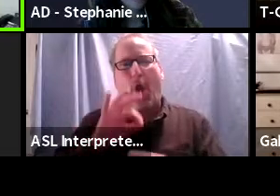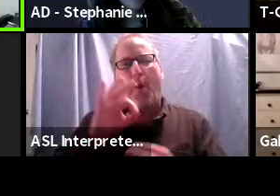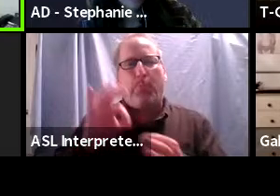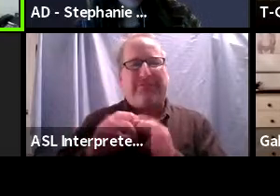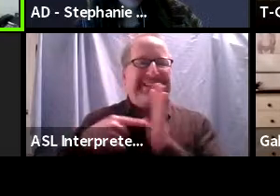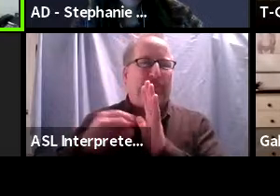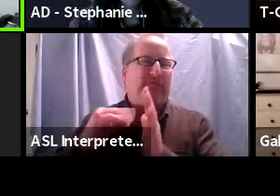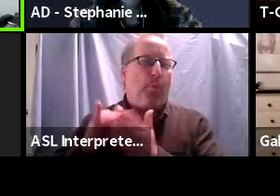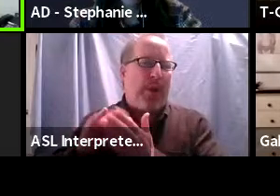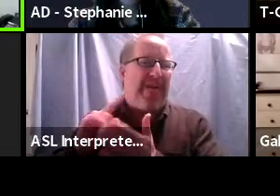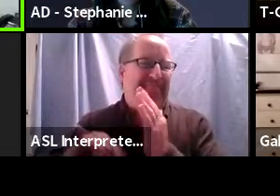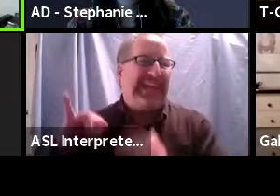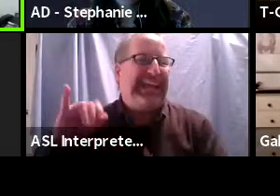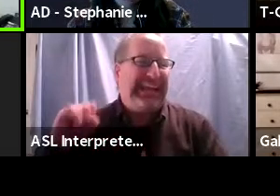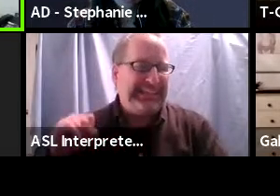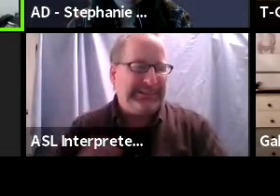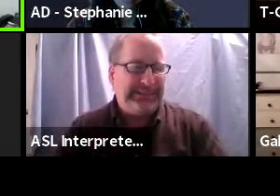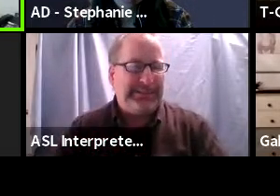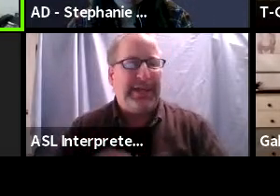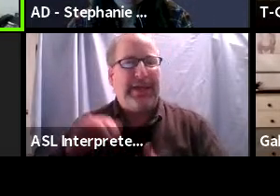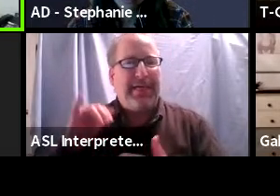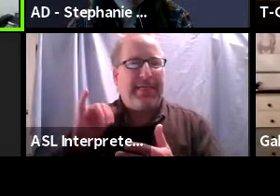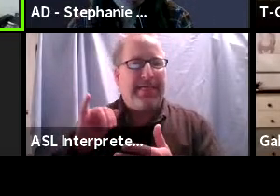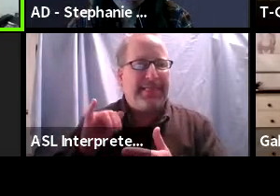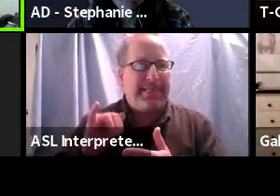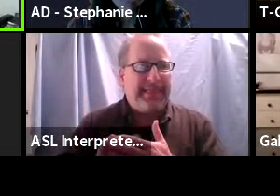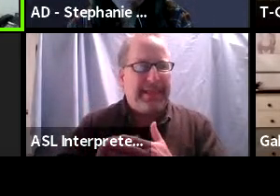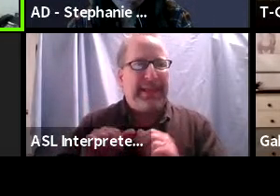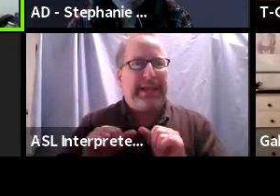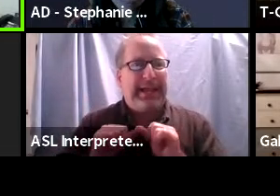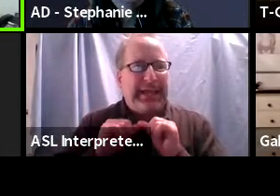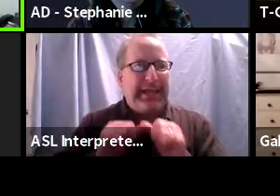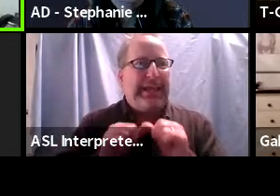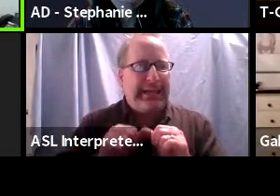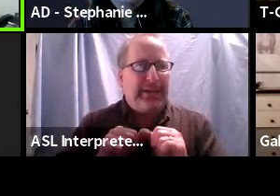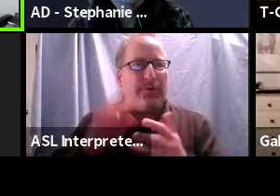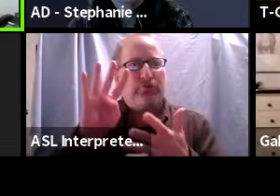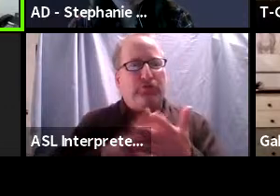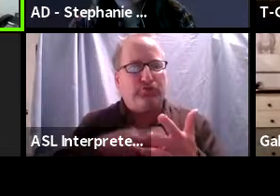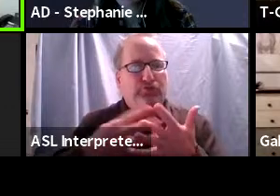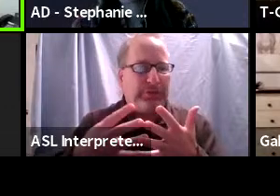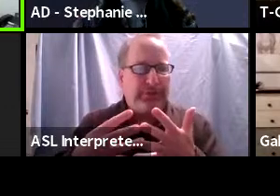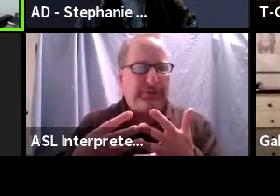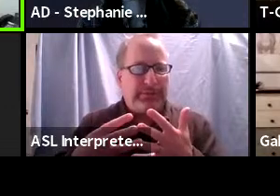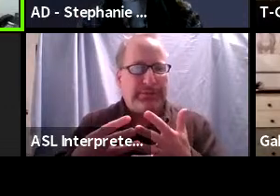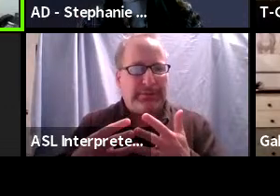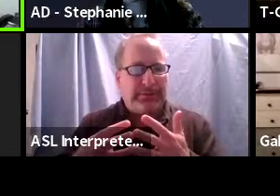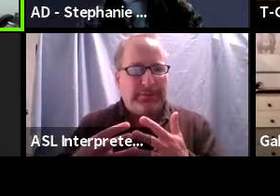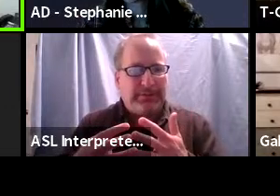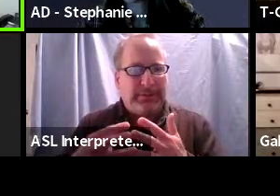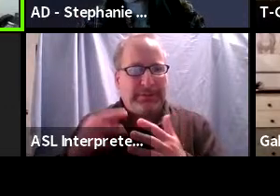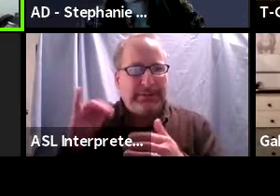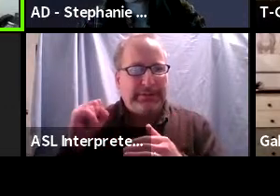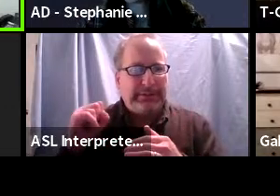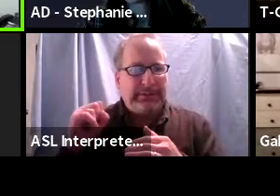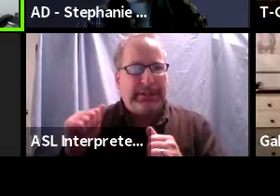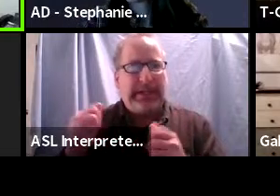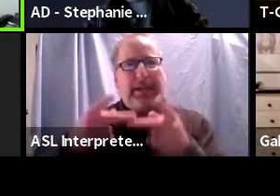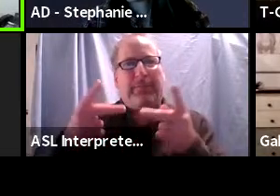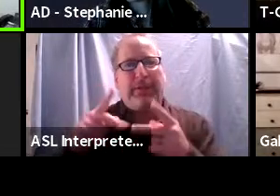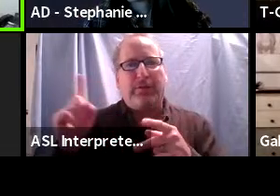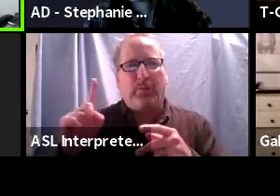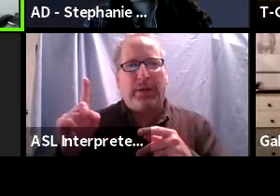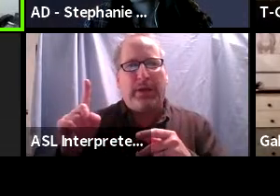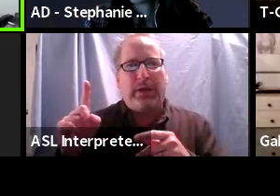is. And the that continuous agenda that's at the top that Taylor shared earlier is a place where I